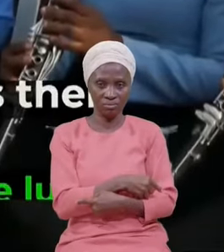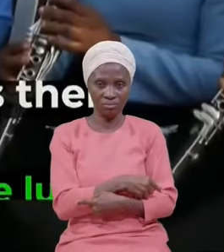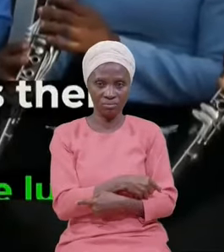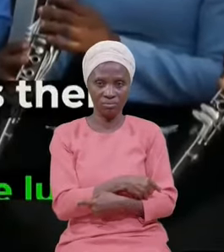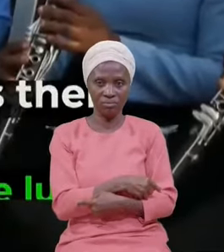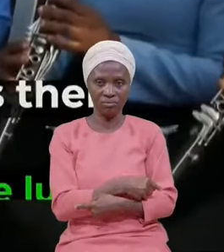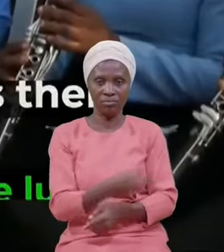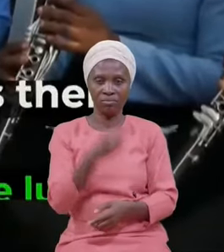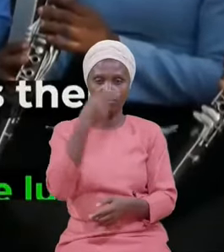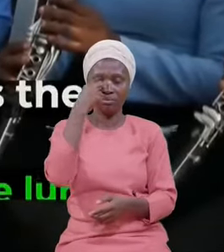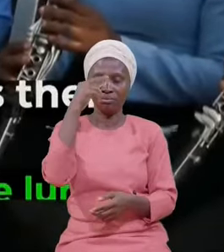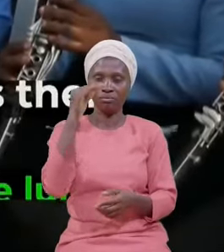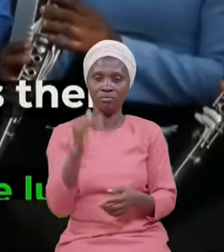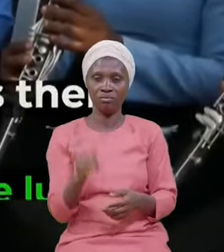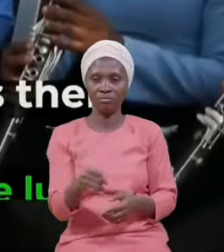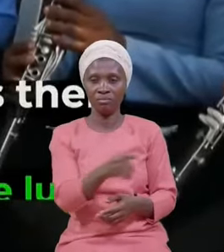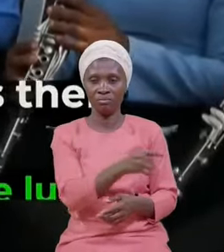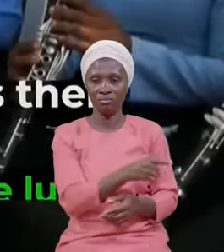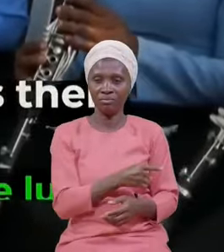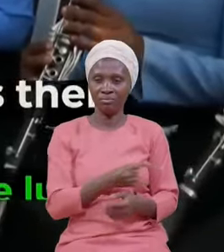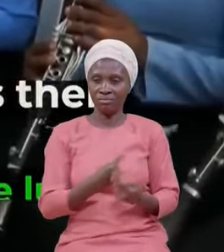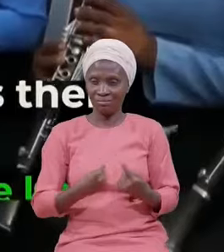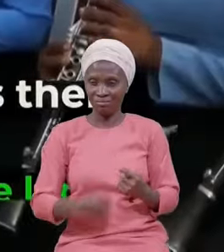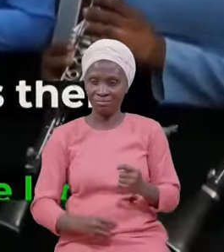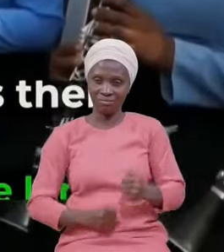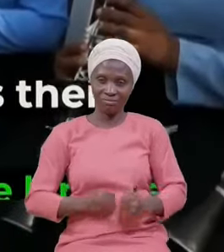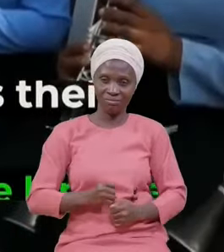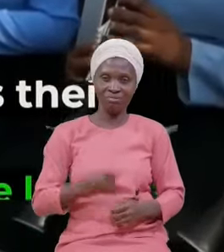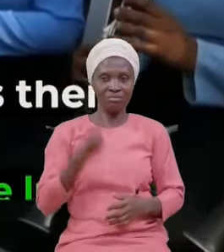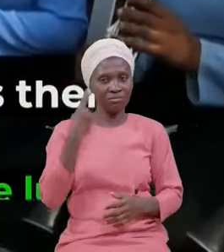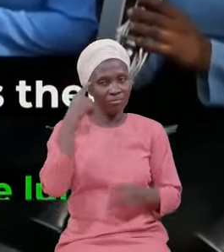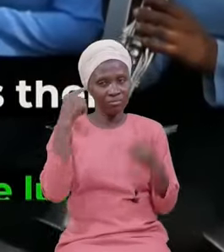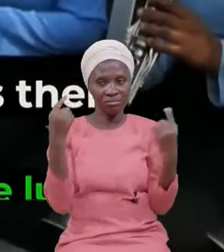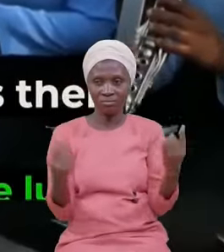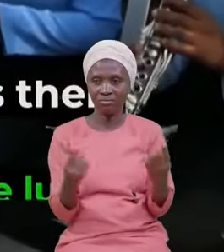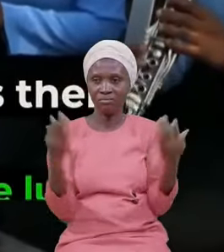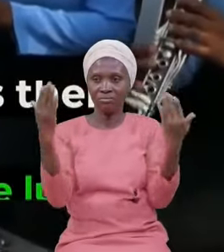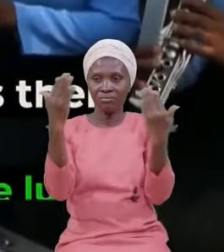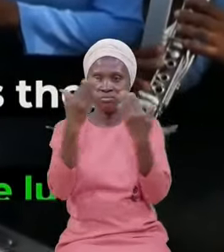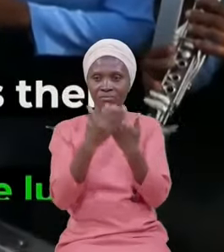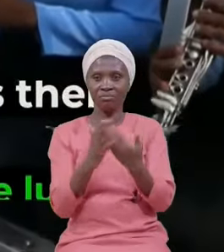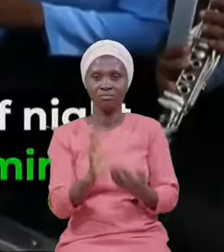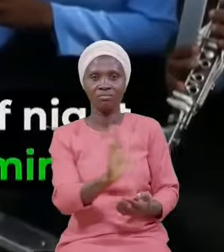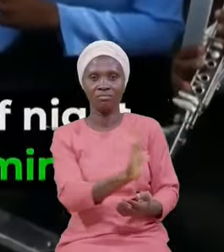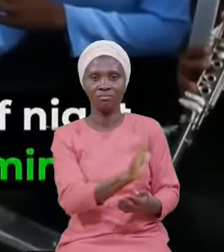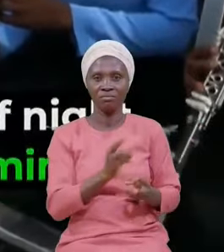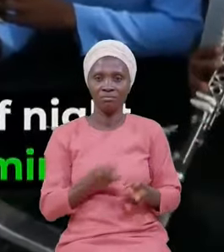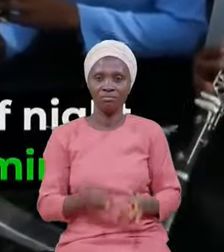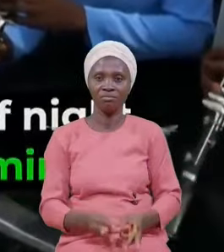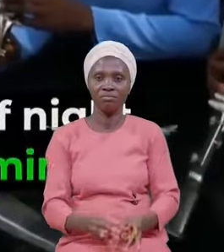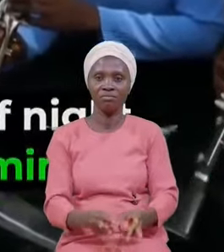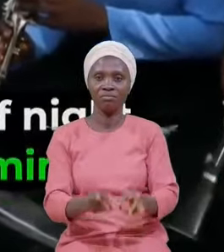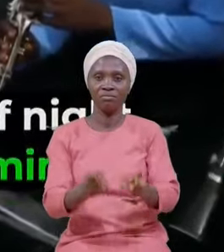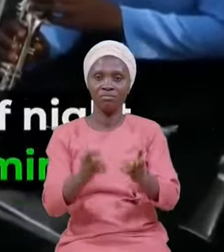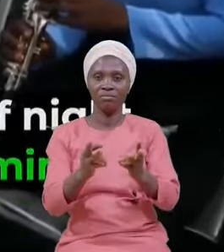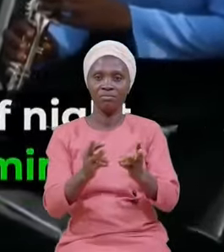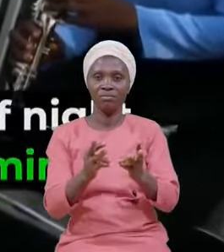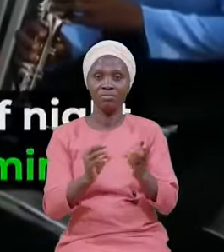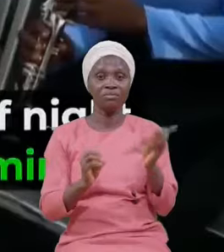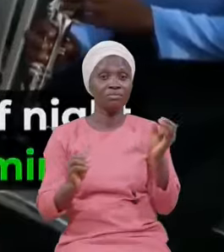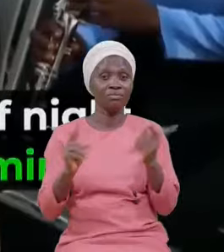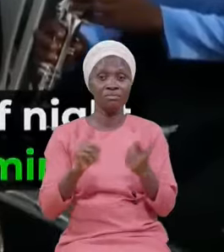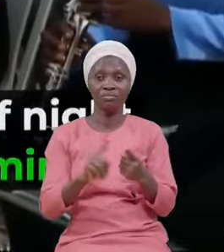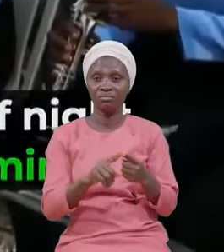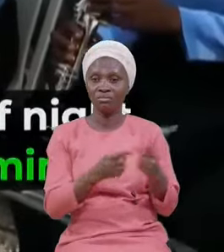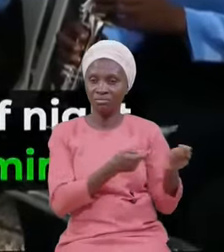blindly the stri see the king their way oh to